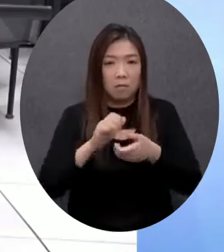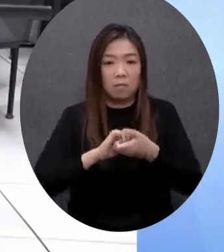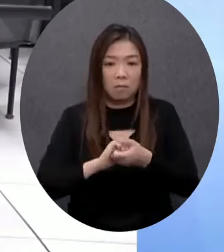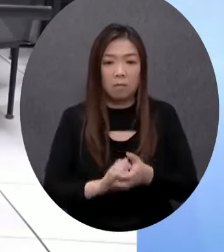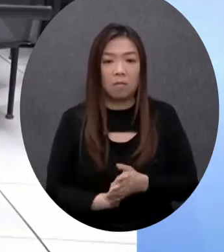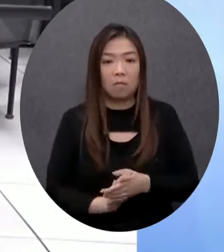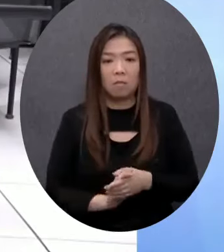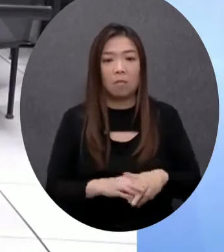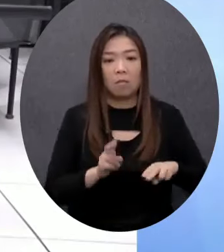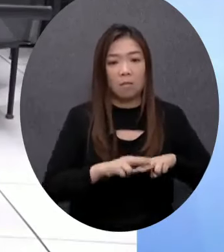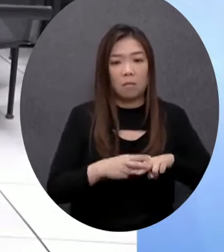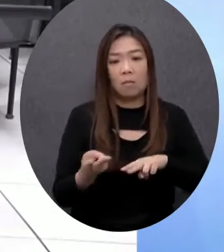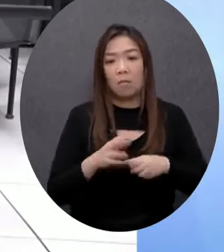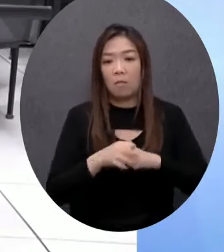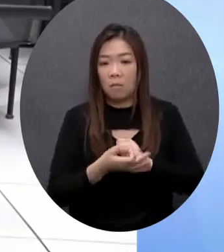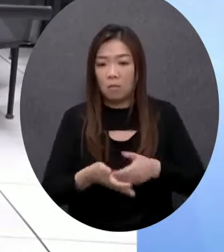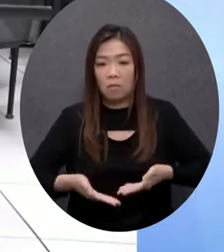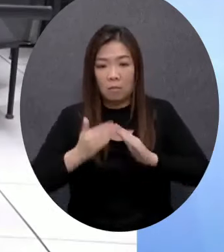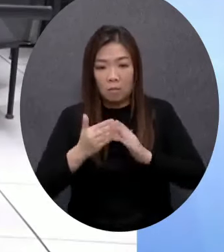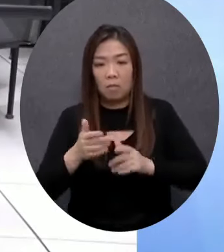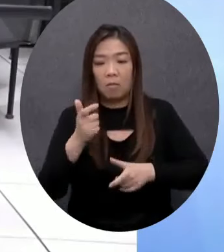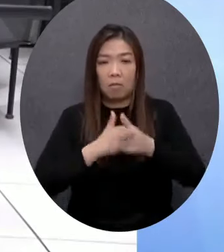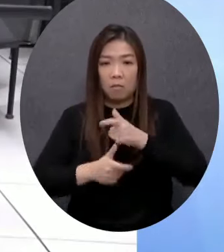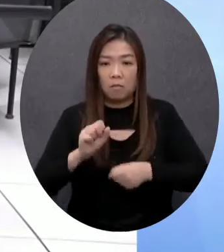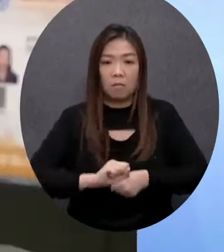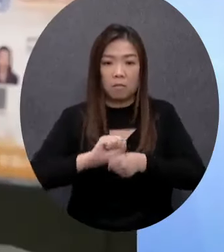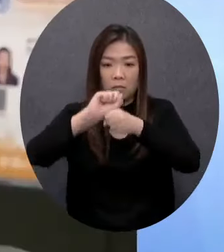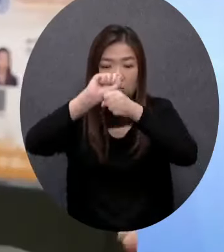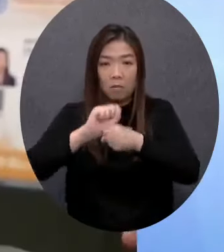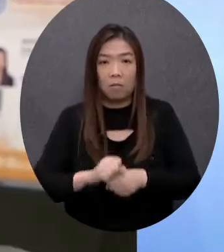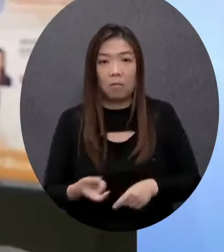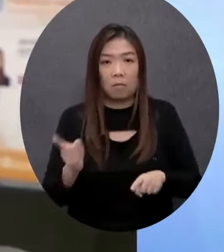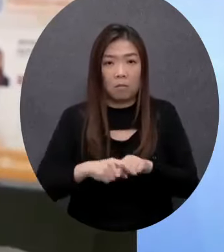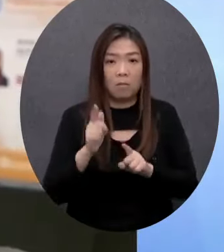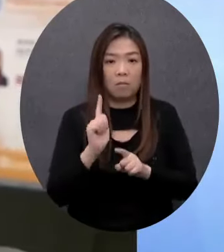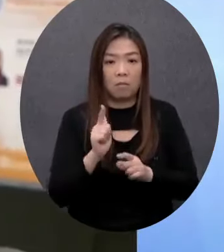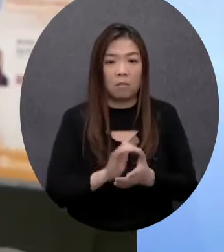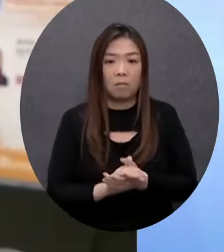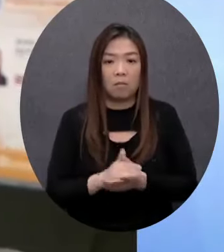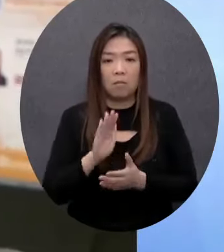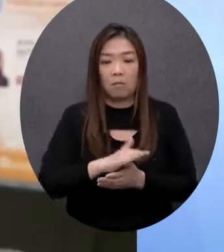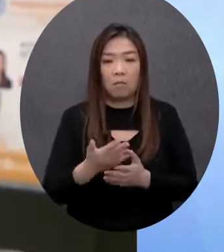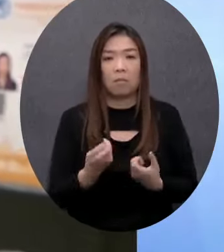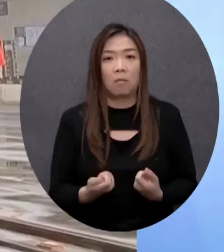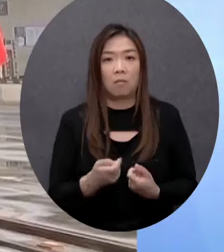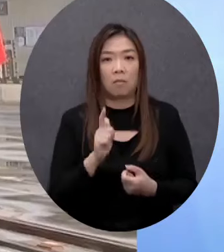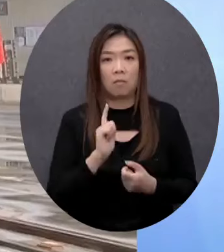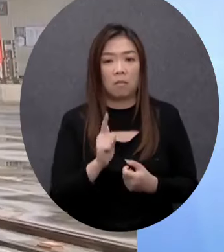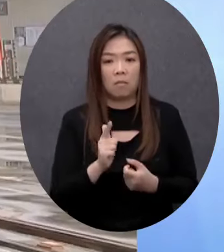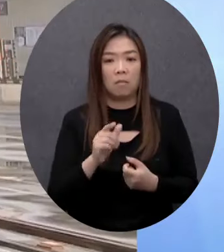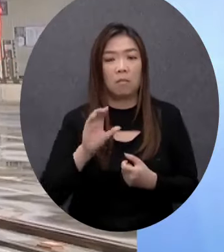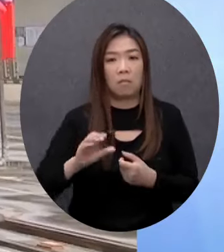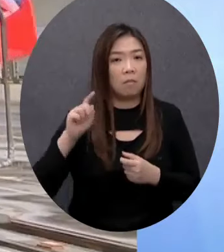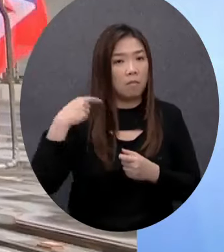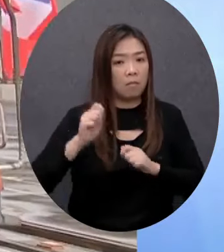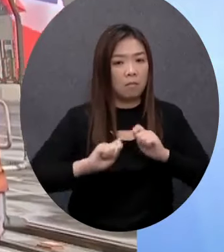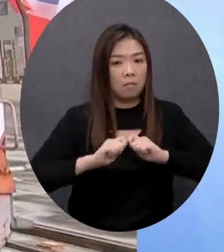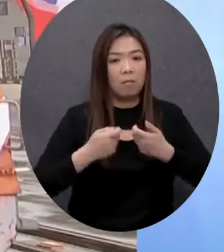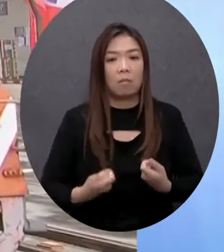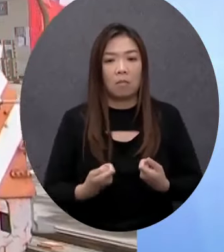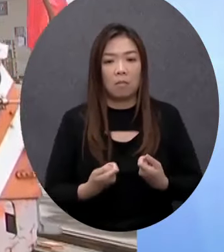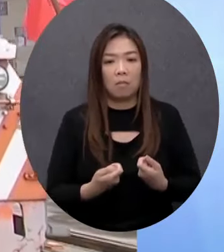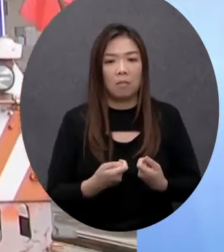China-France trade increased 800 times since we established the diplomatic relationship, but still it's only $80 billion.